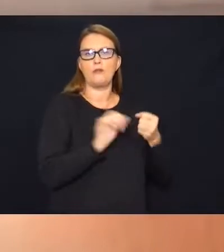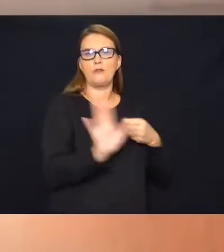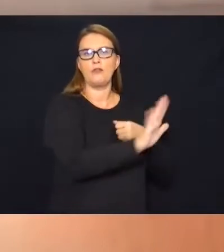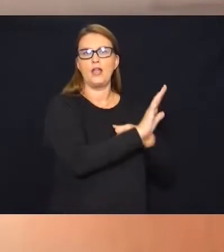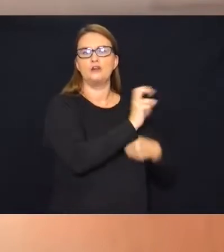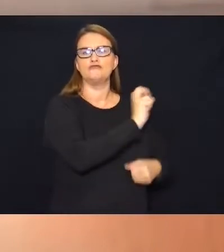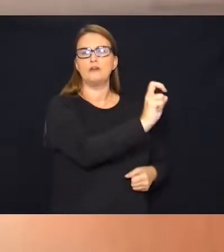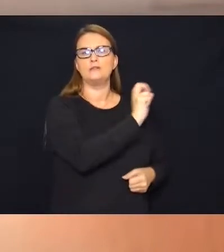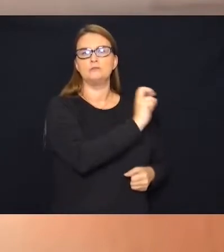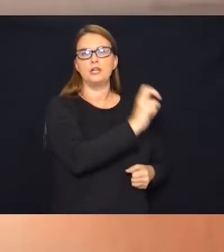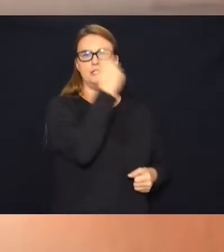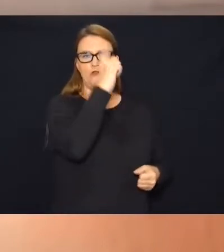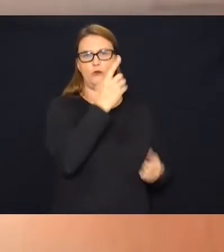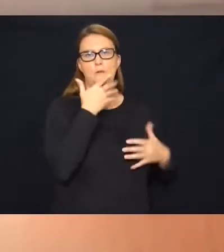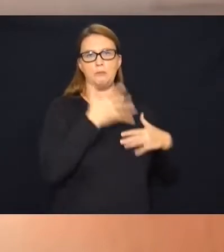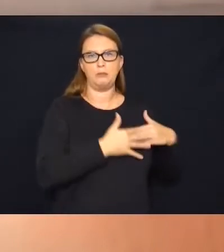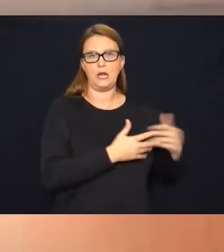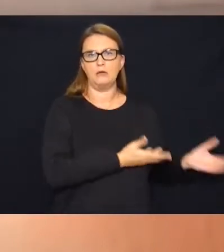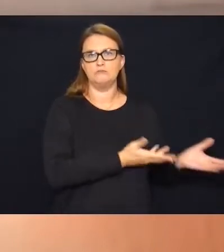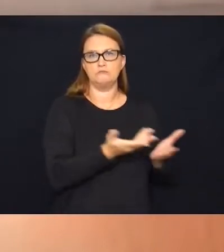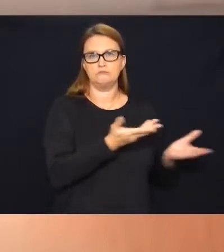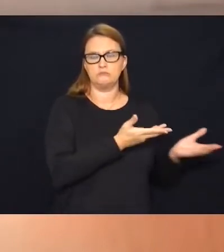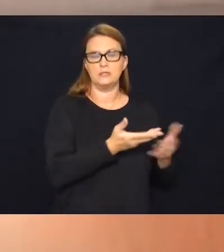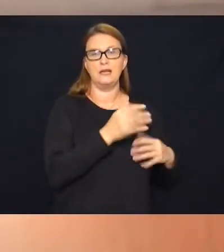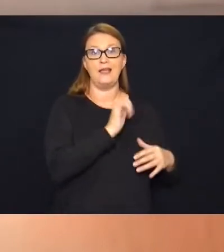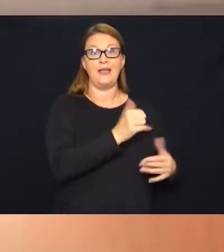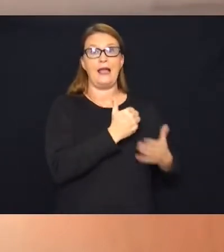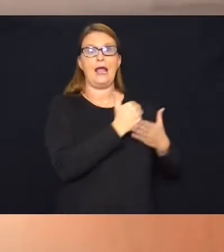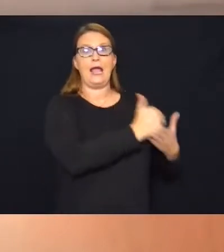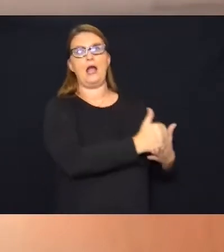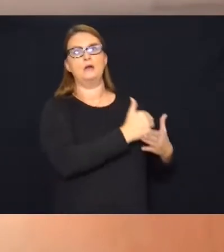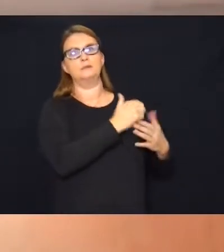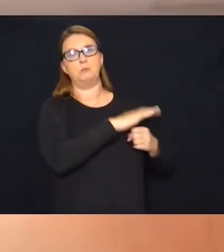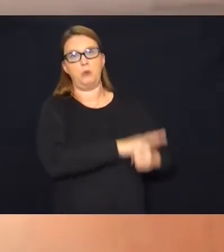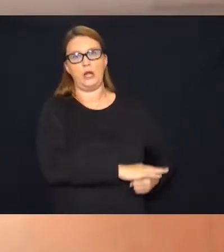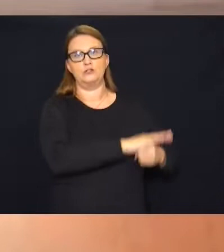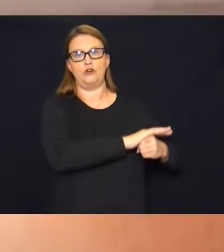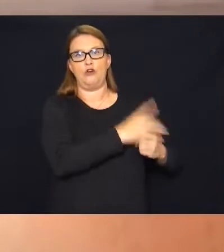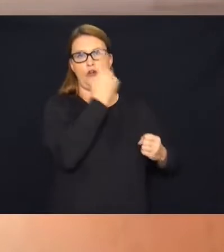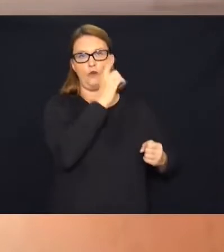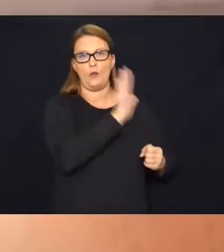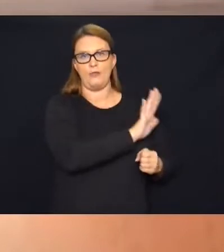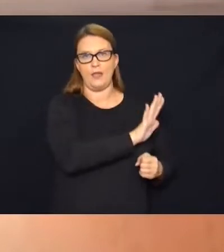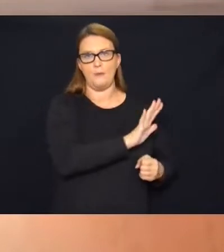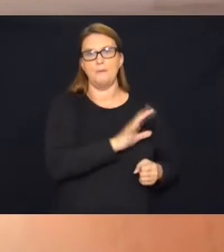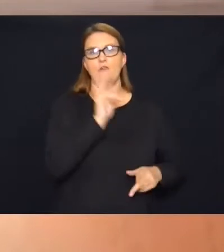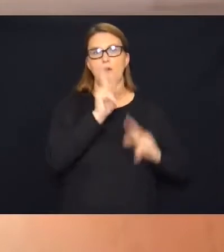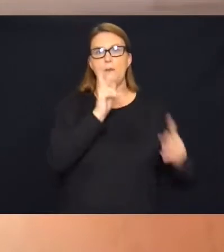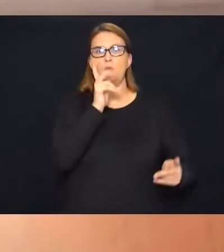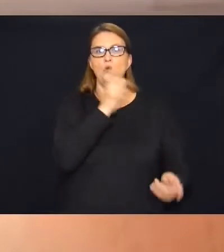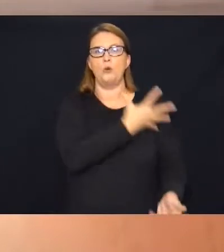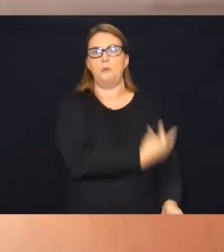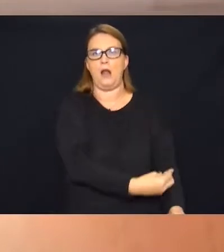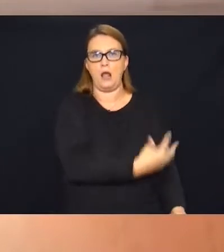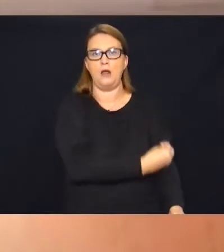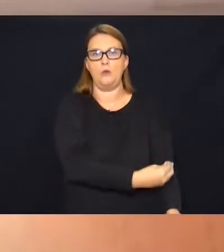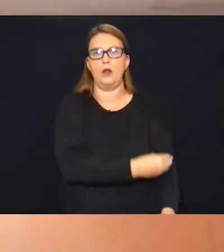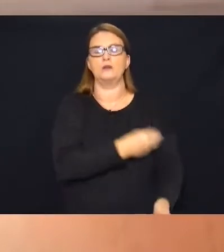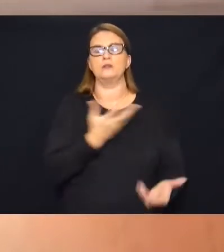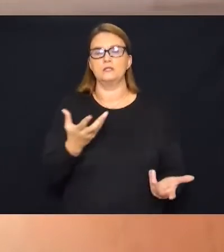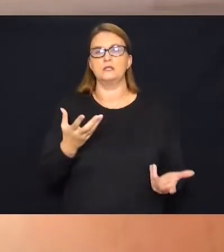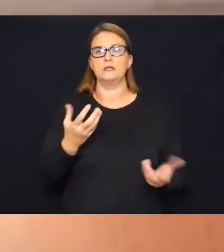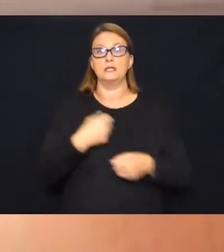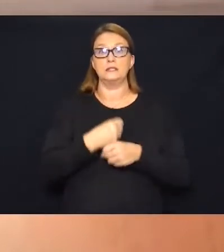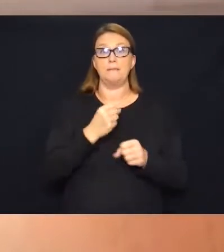supply transportation staff, which helps relieve pressure for those who do the phlebotomy work to make